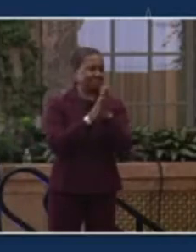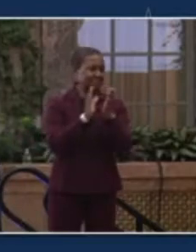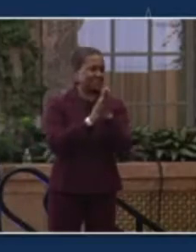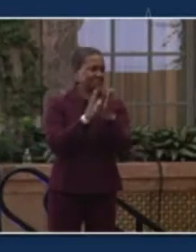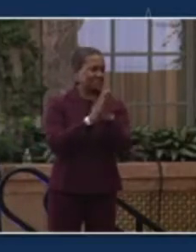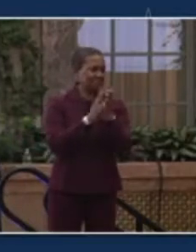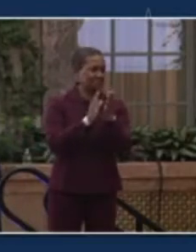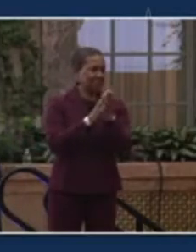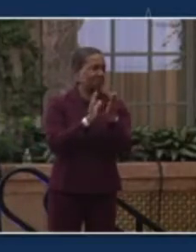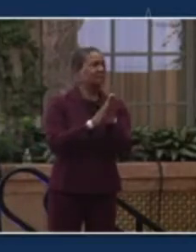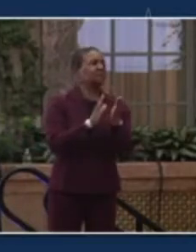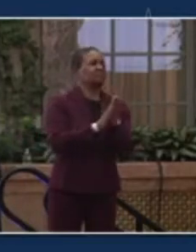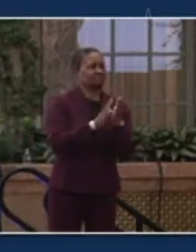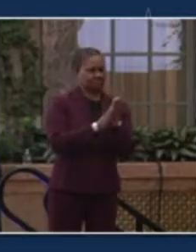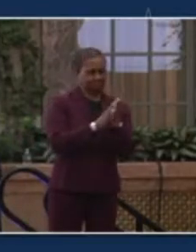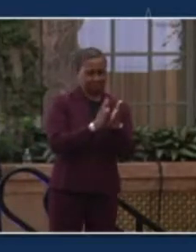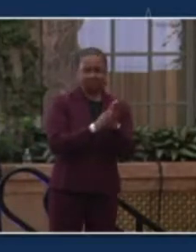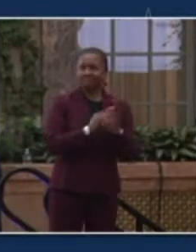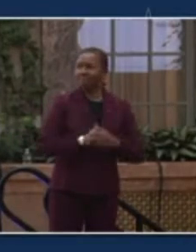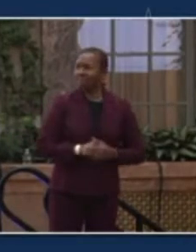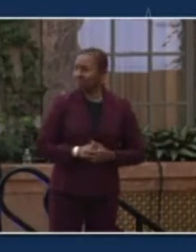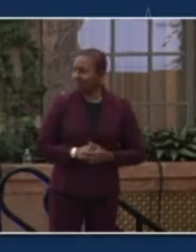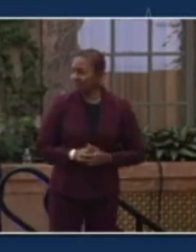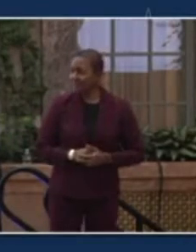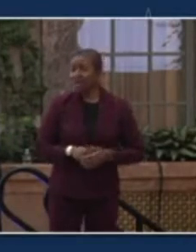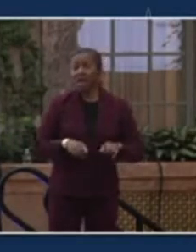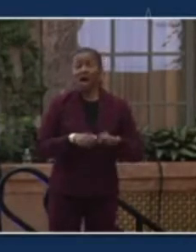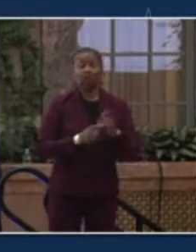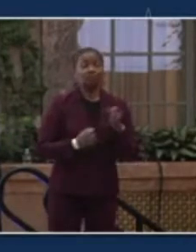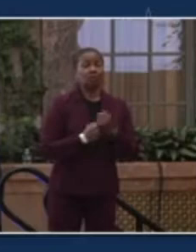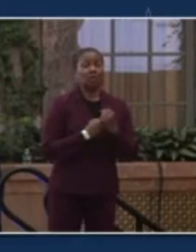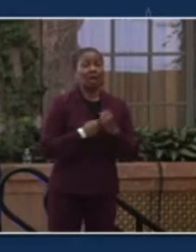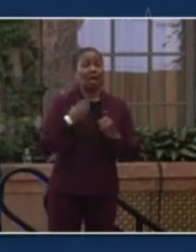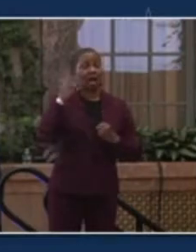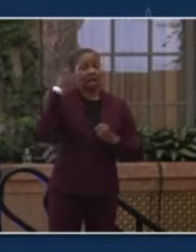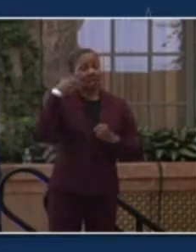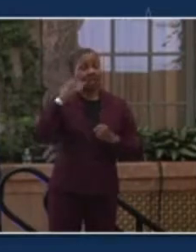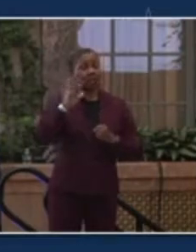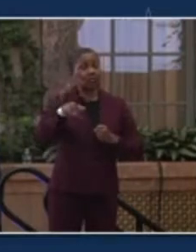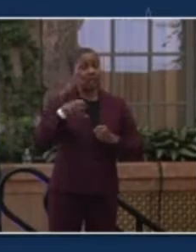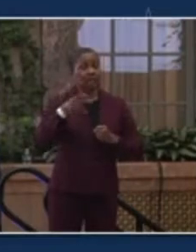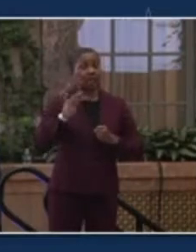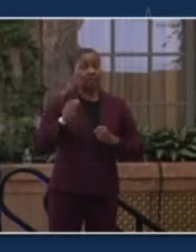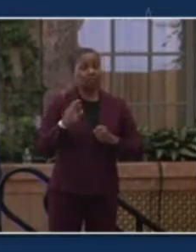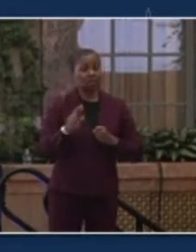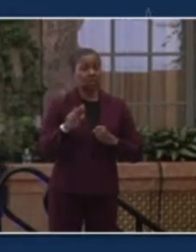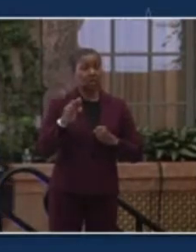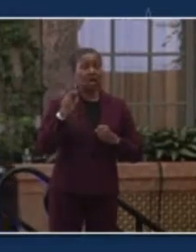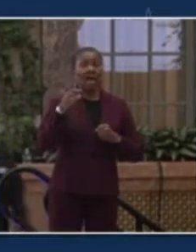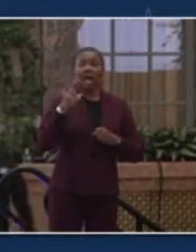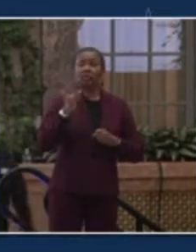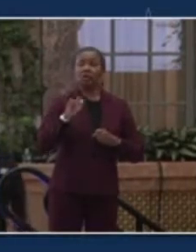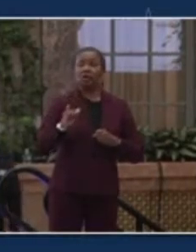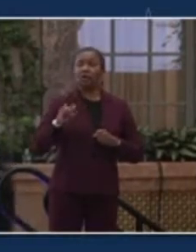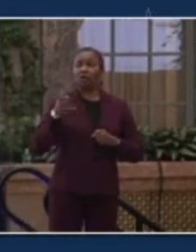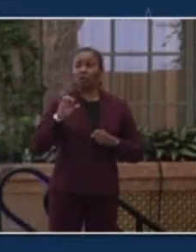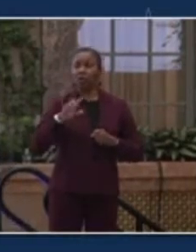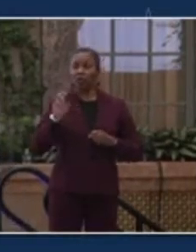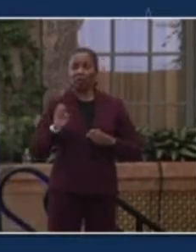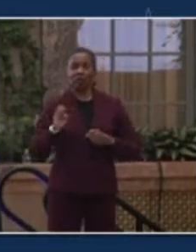Along with Chicago's co-chairs, Illinois Governor J.B. Pritzker, Tony Preckwinkle, President of the Cook County Board of